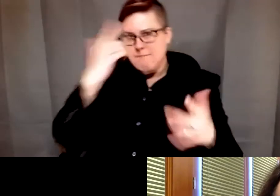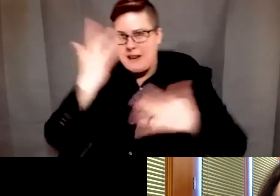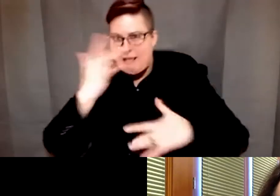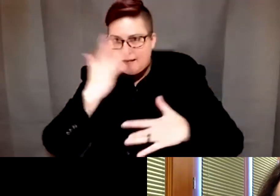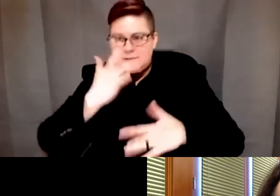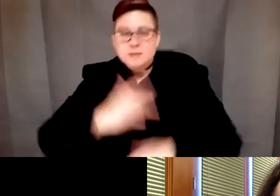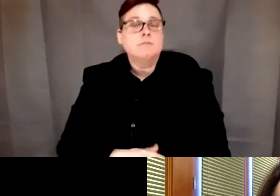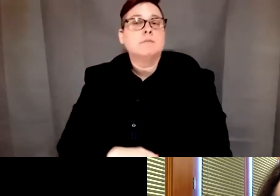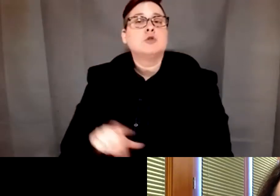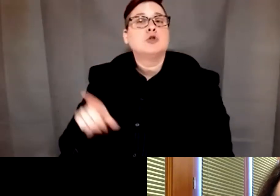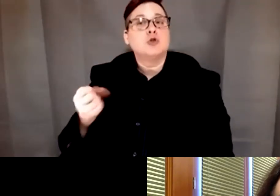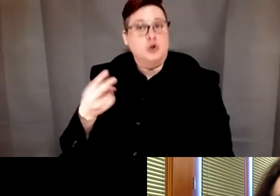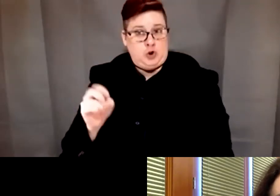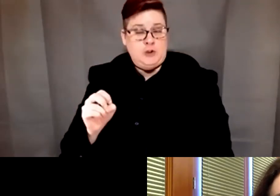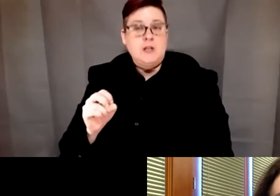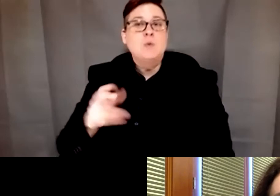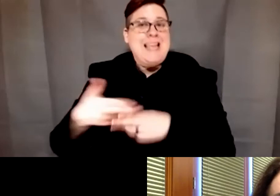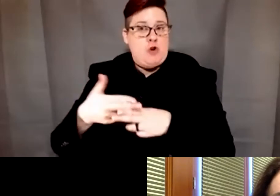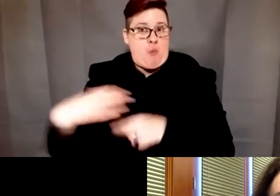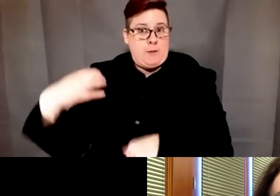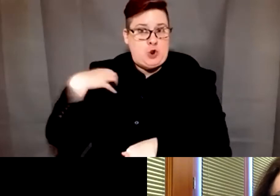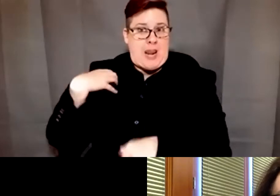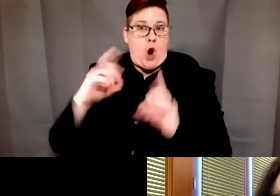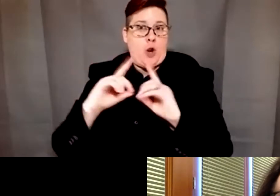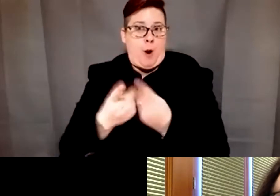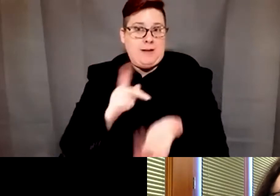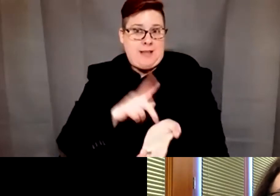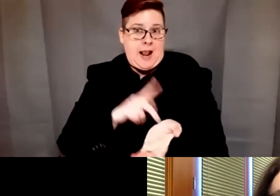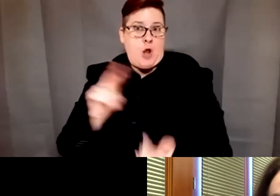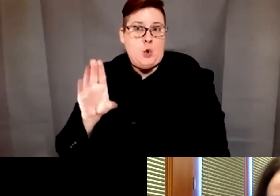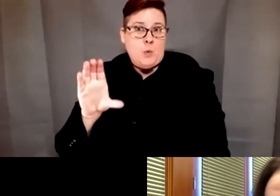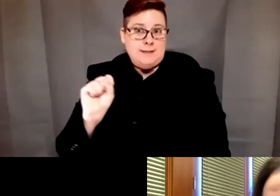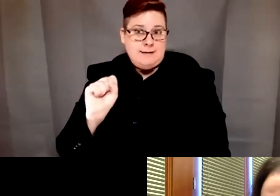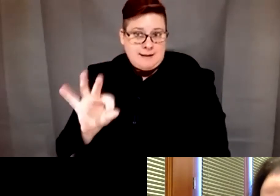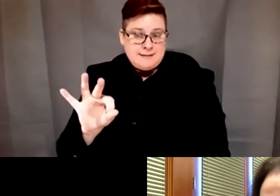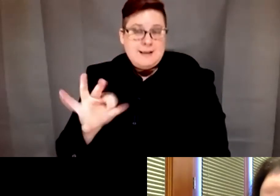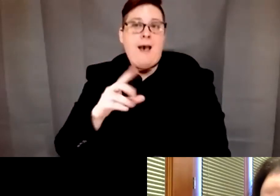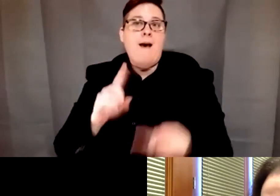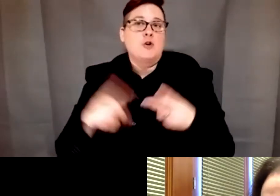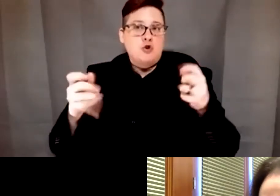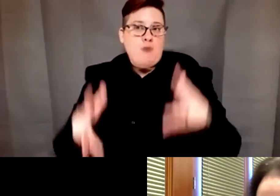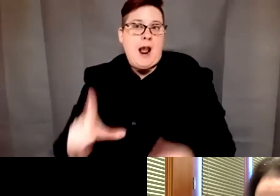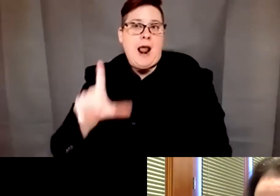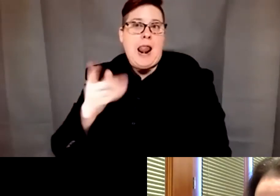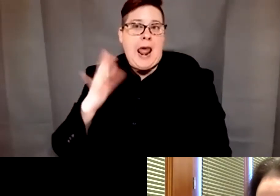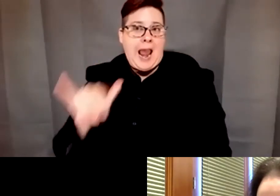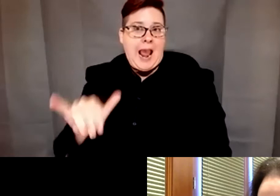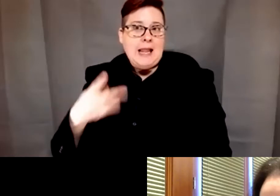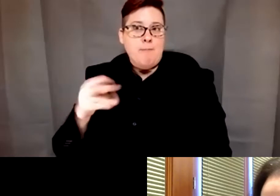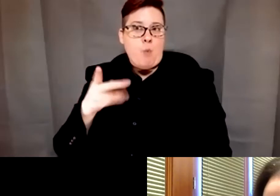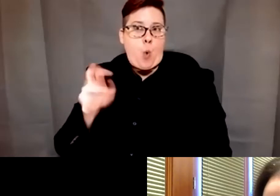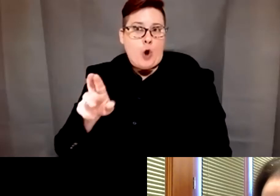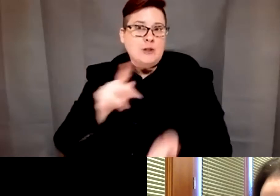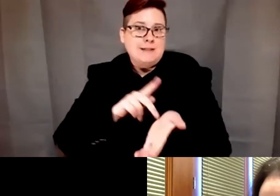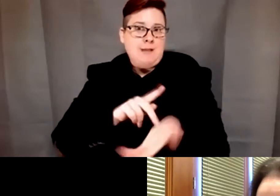Dr. Binder served as interim chair of the Department of Psychiatry at UCSF and the director of the Langley Porter